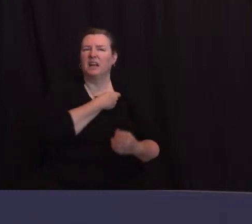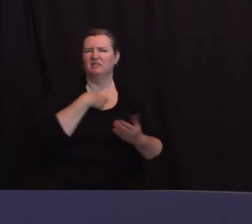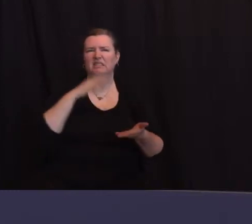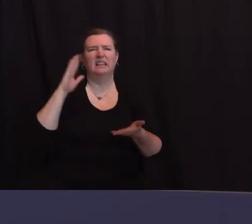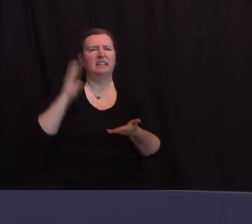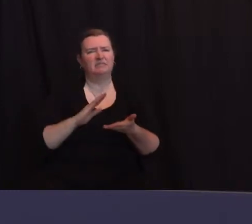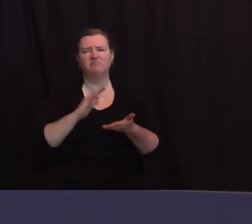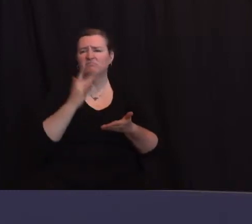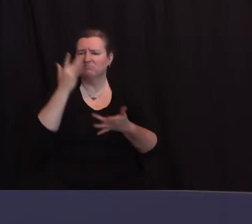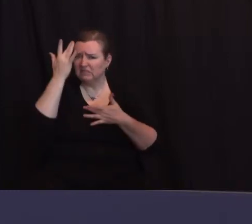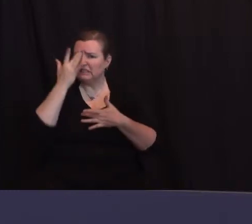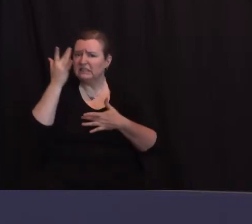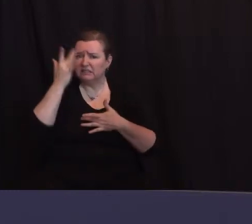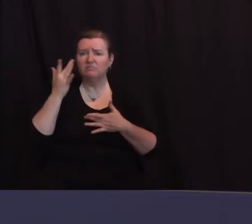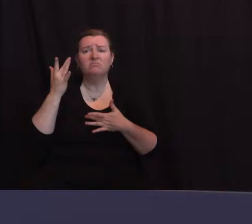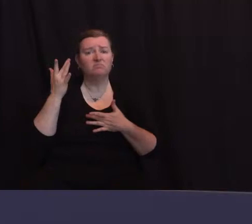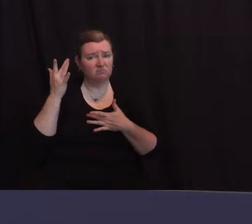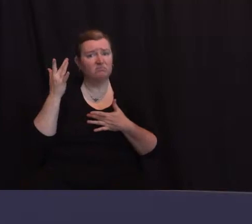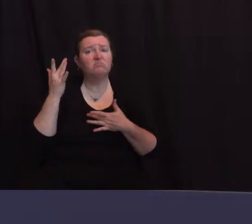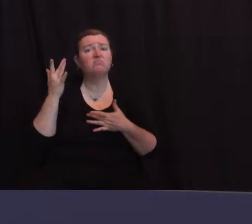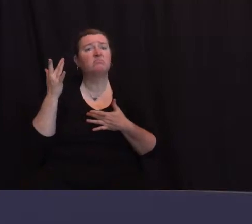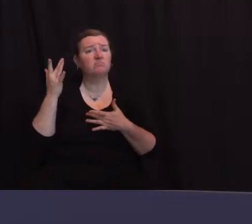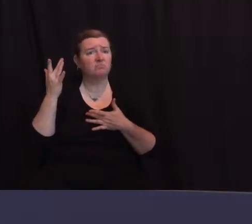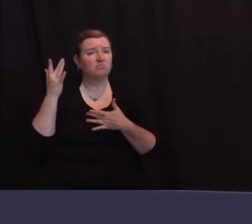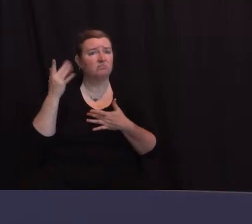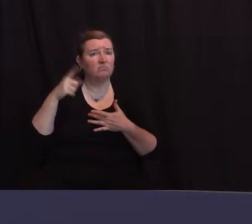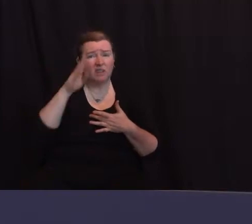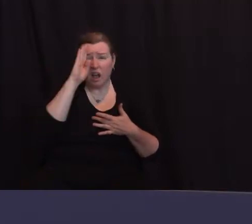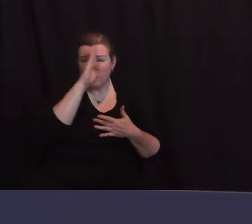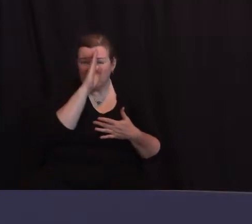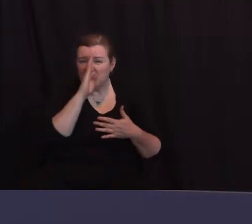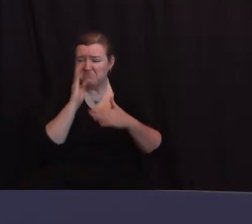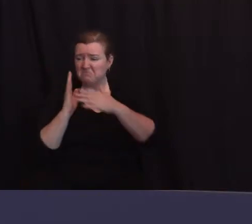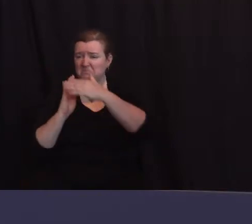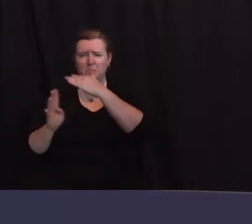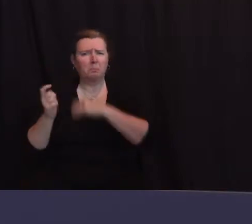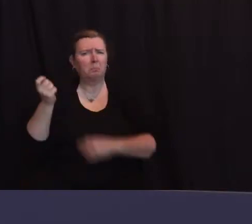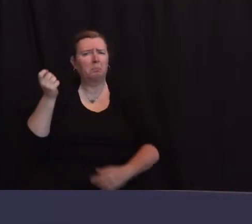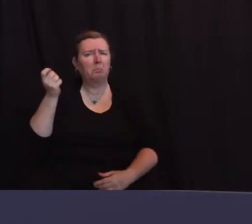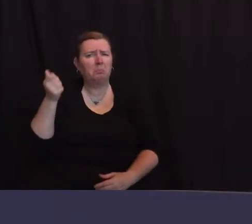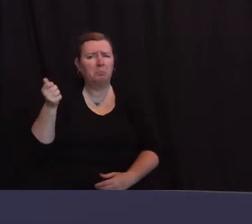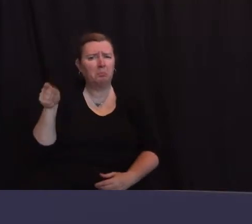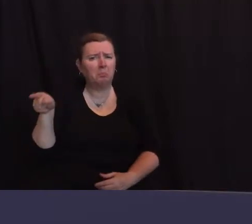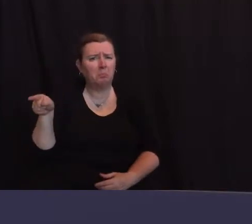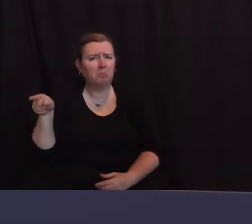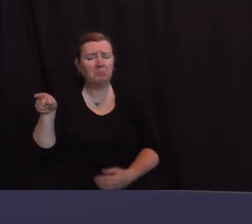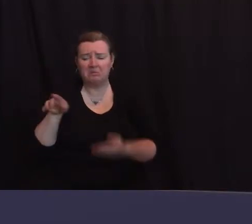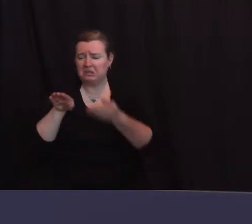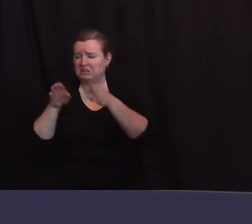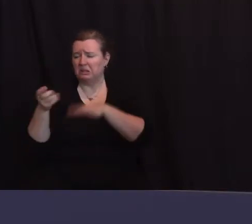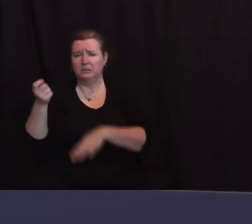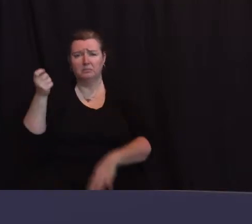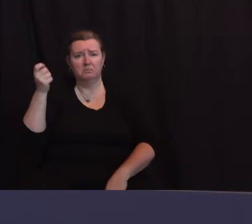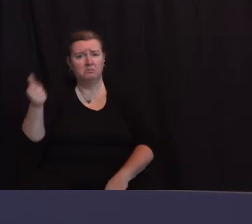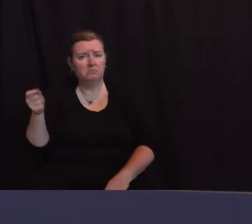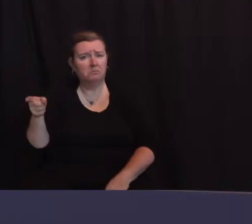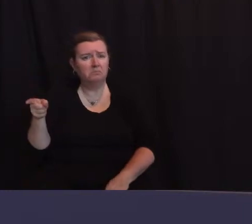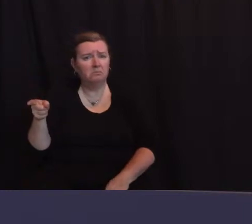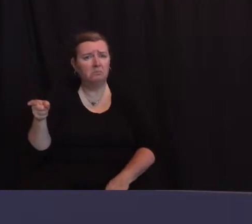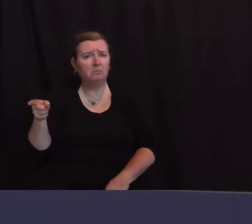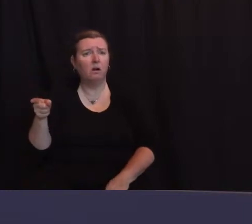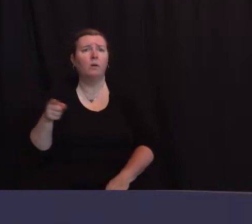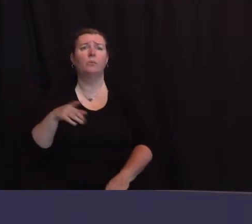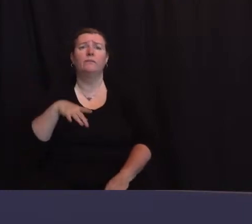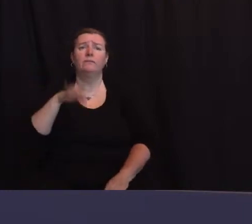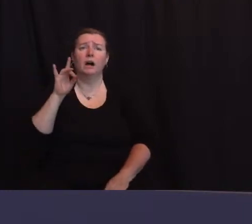illness based on the small number of hospitalizations and deaths. The department found that 92